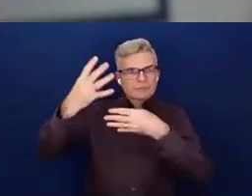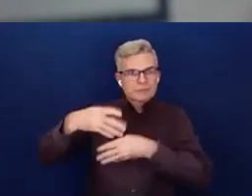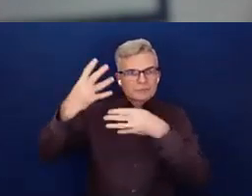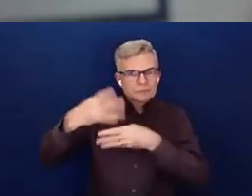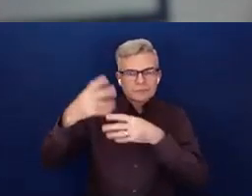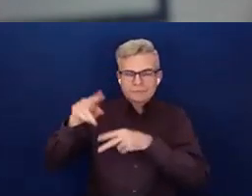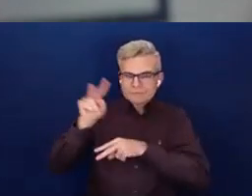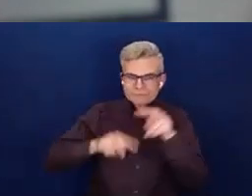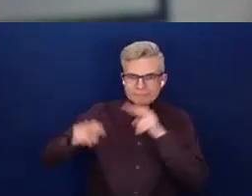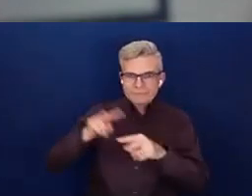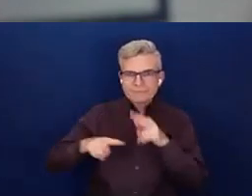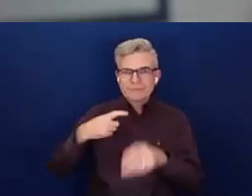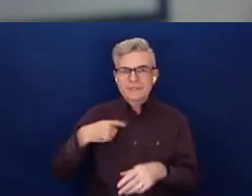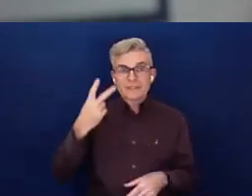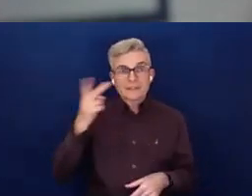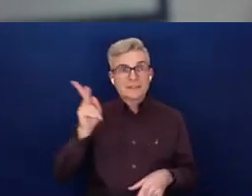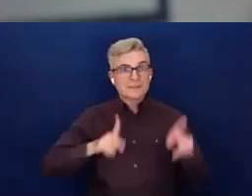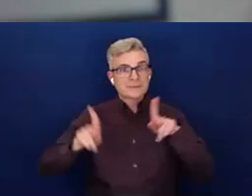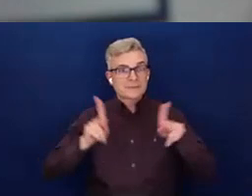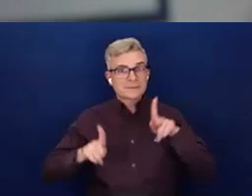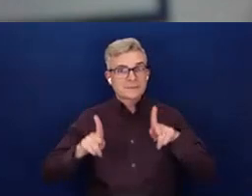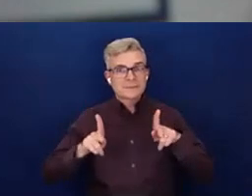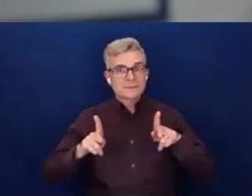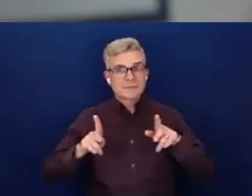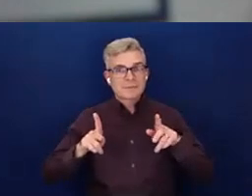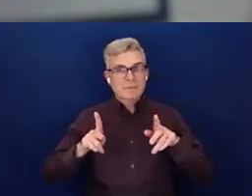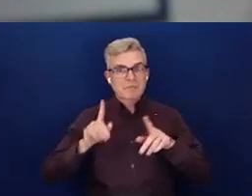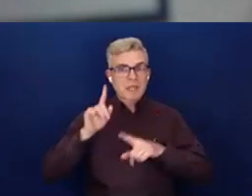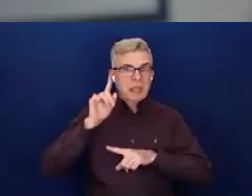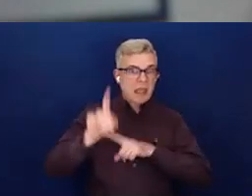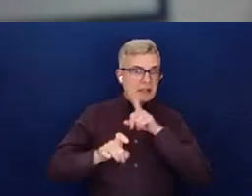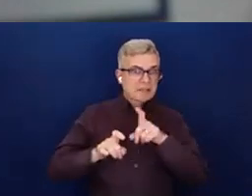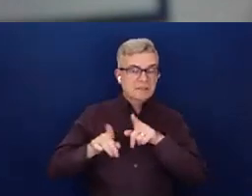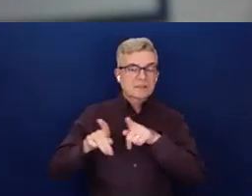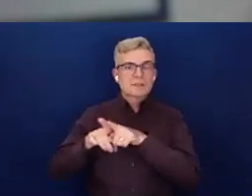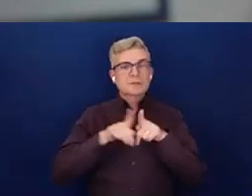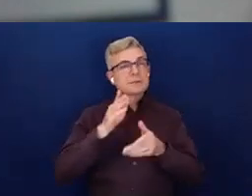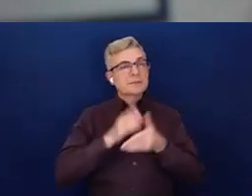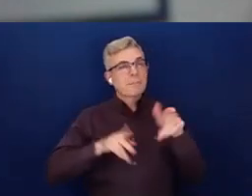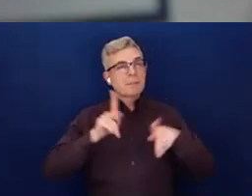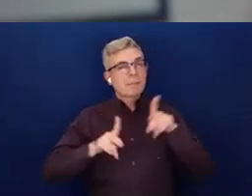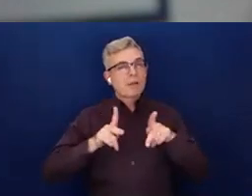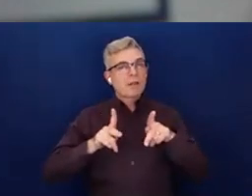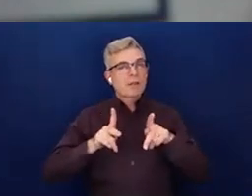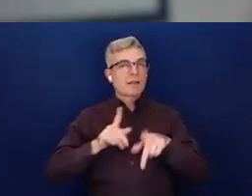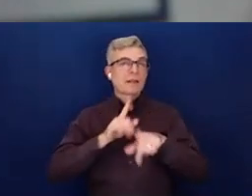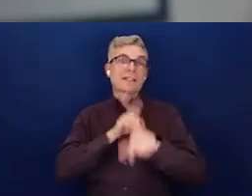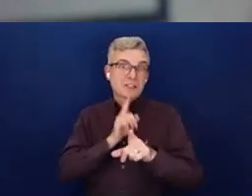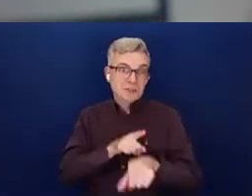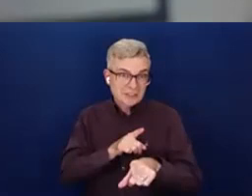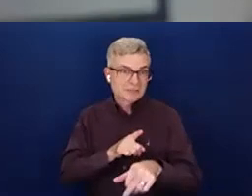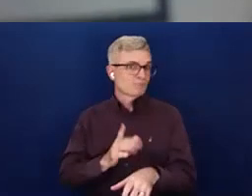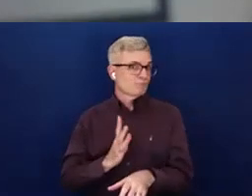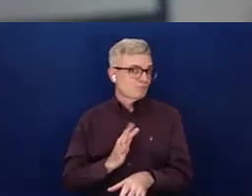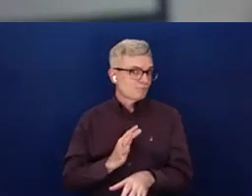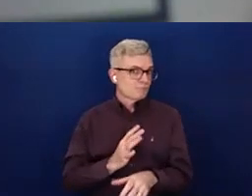I am seeing people ask questions and then also people offering question or answering questions. So if you